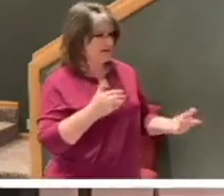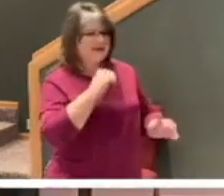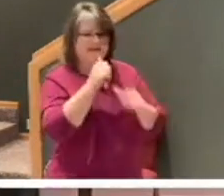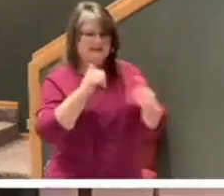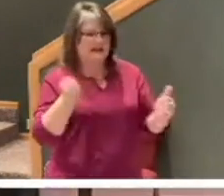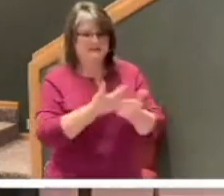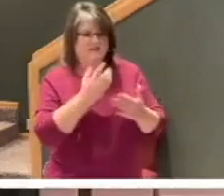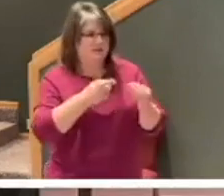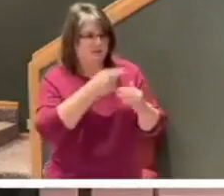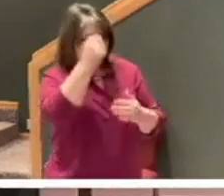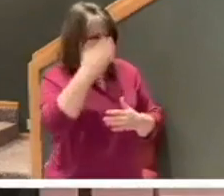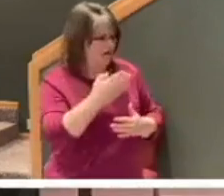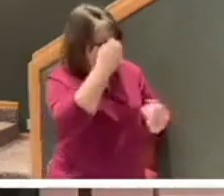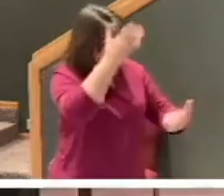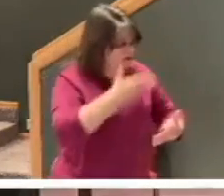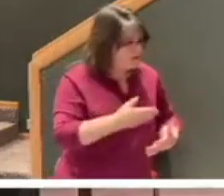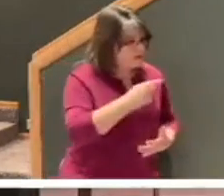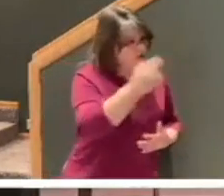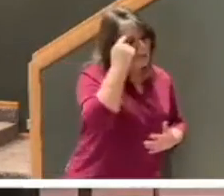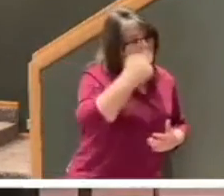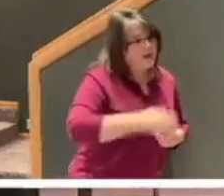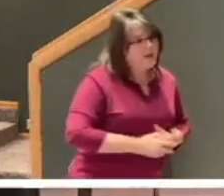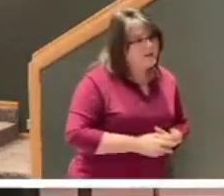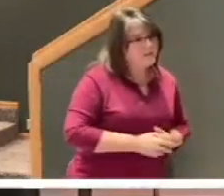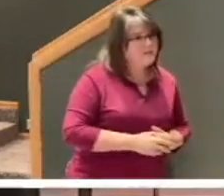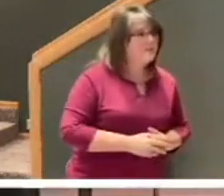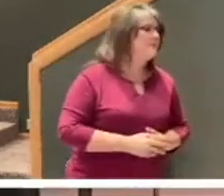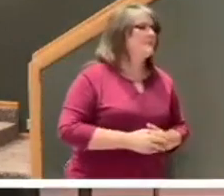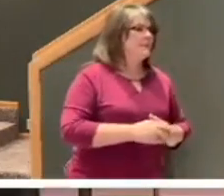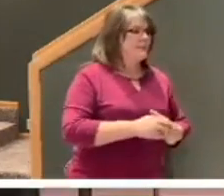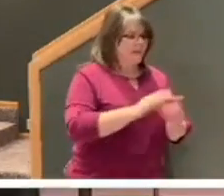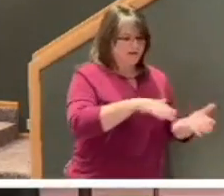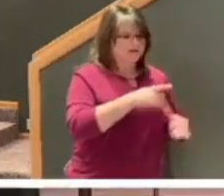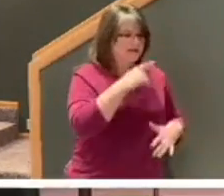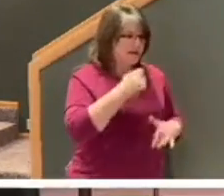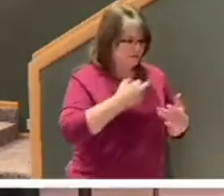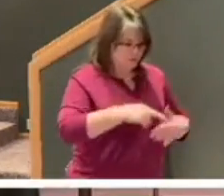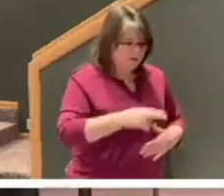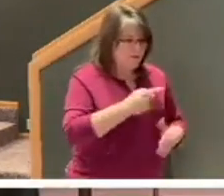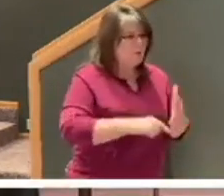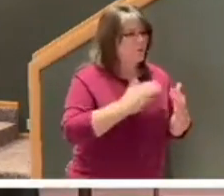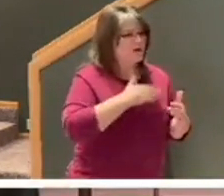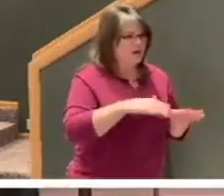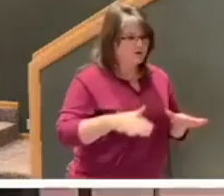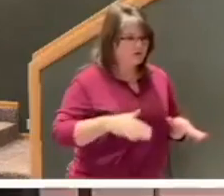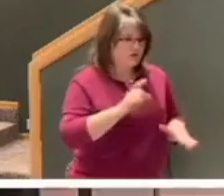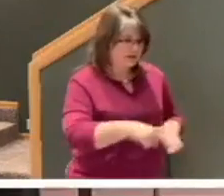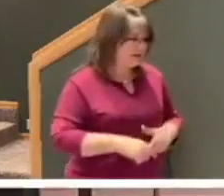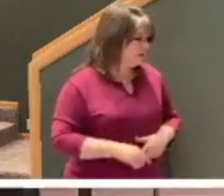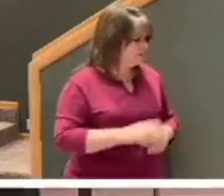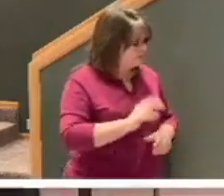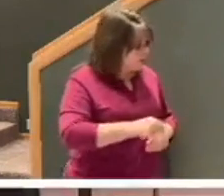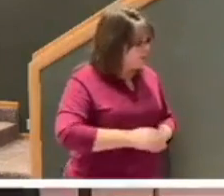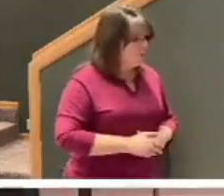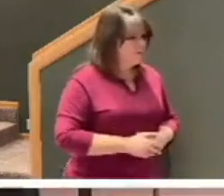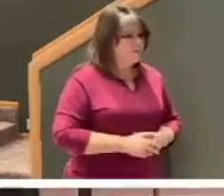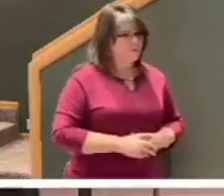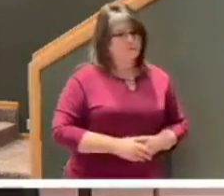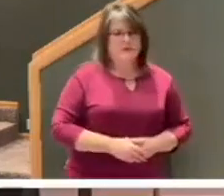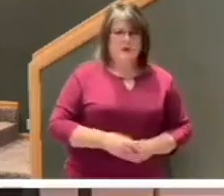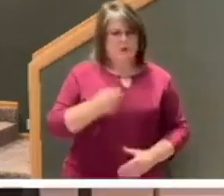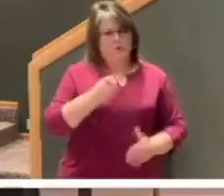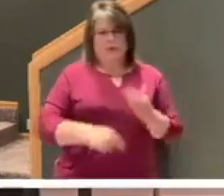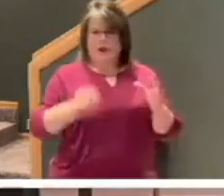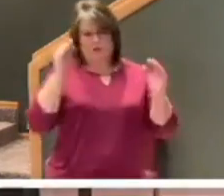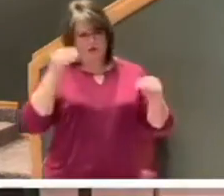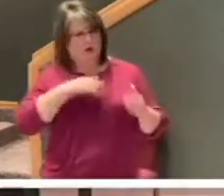Tell me, do you think that dead, dry religion is what our children need? Well, it's what I was